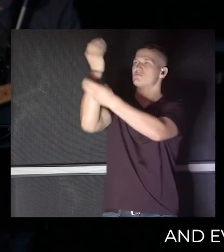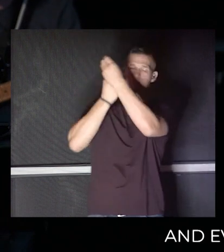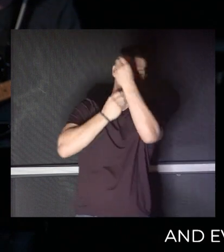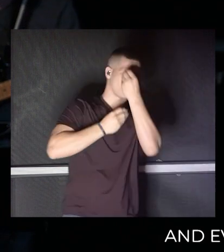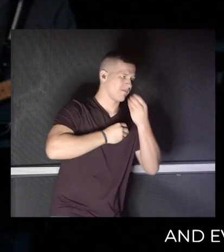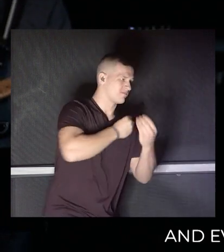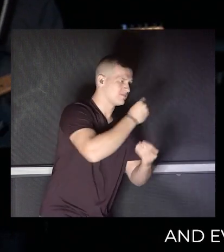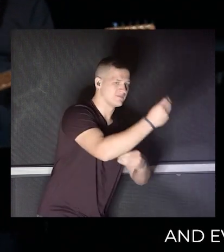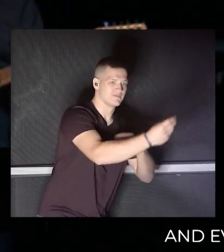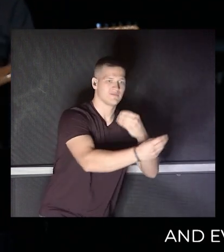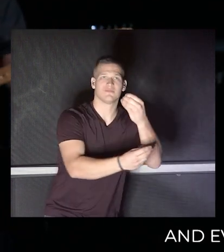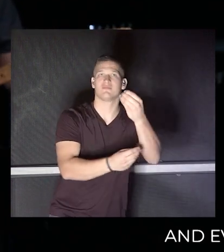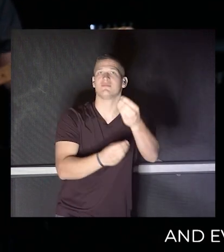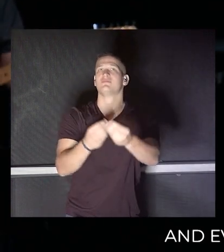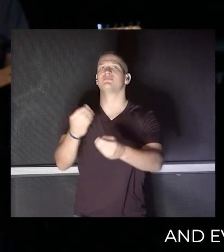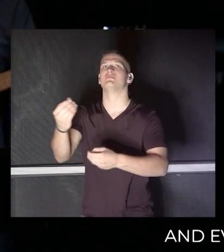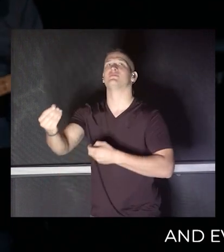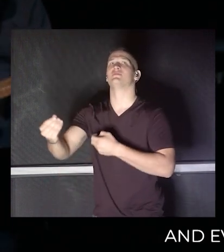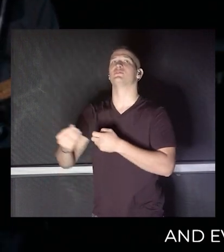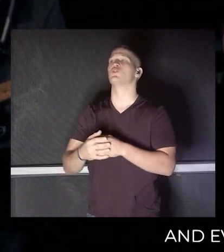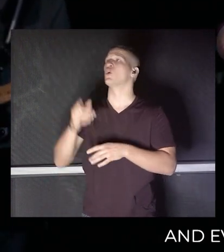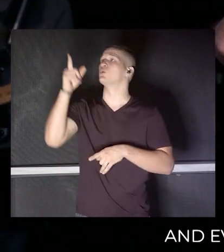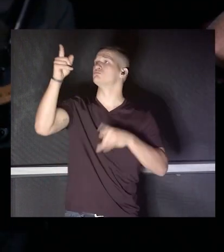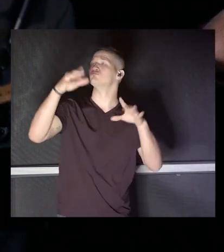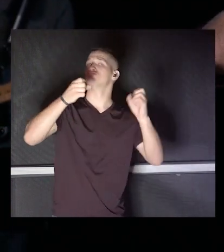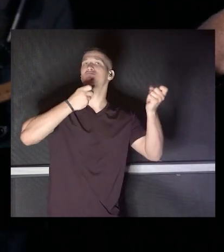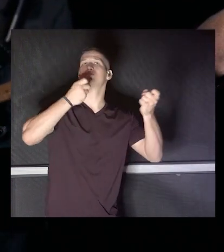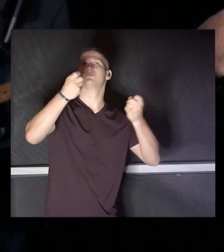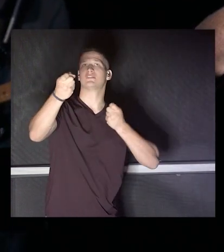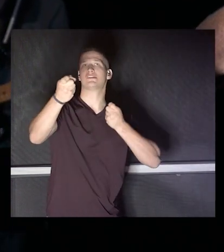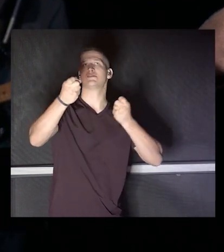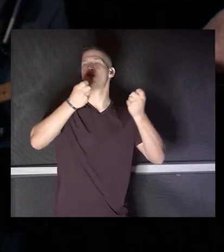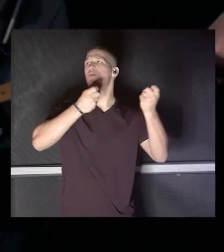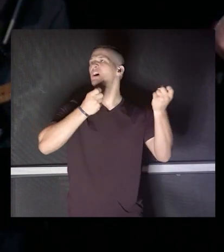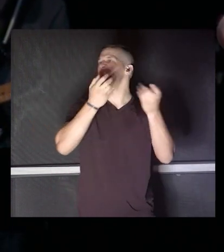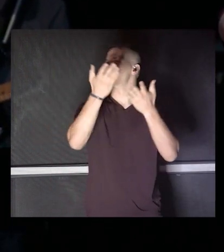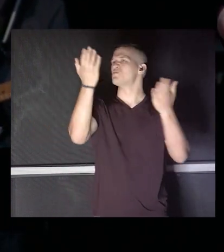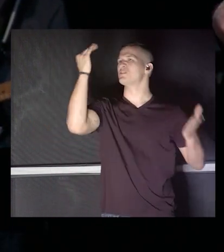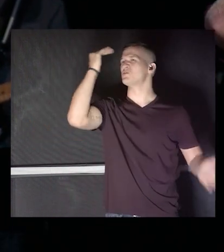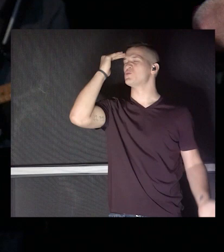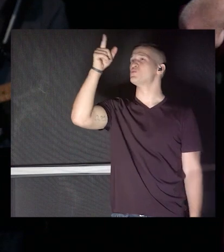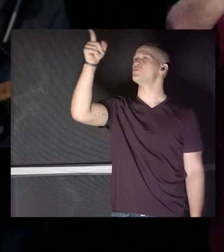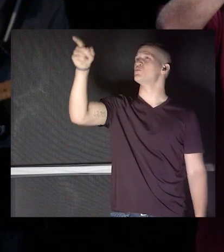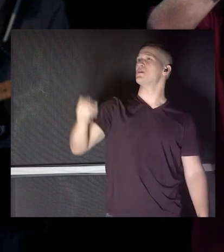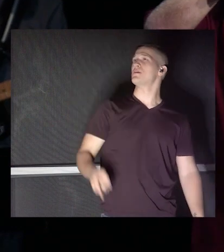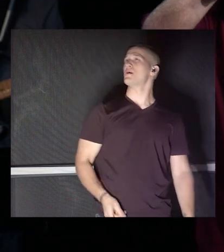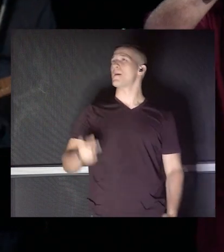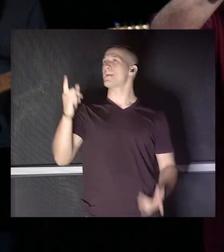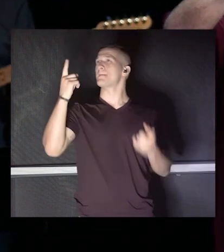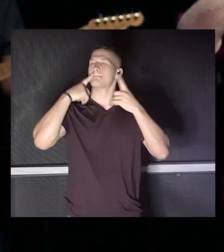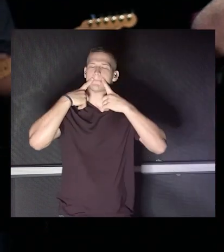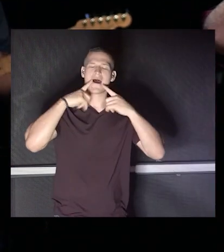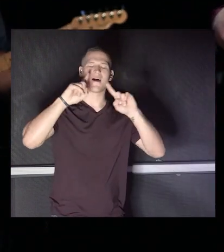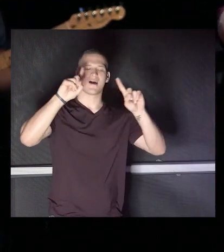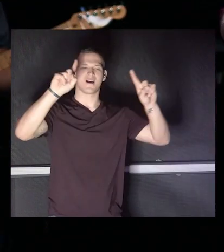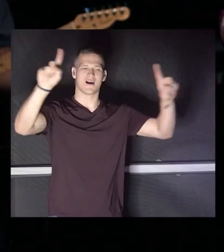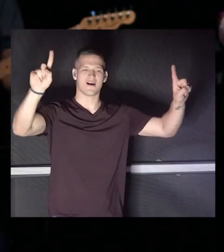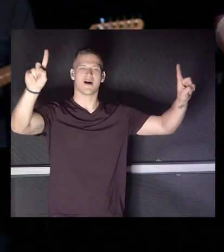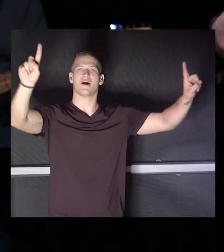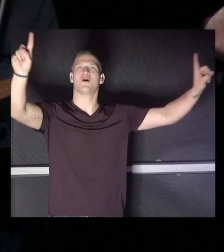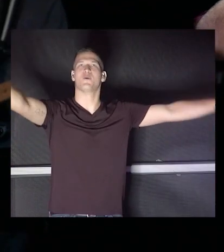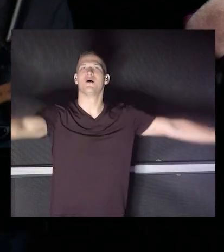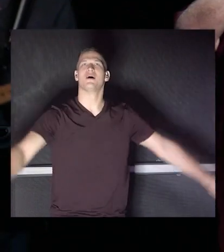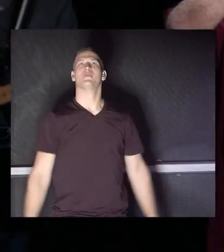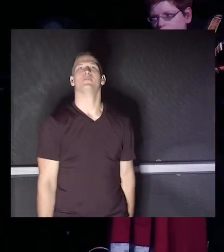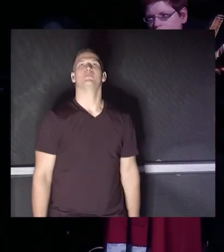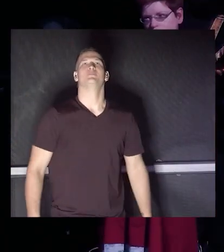And everything we need you supply. You've got this in control.